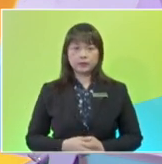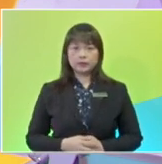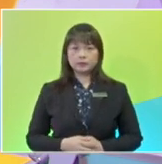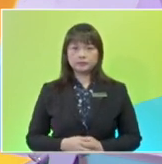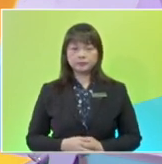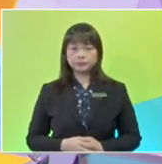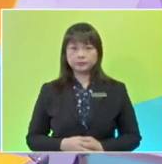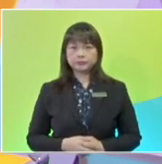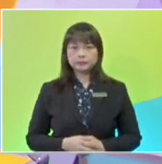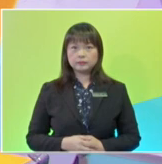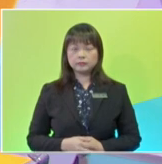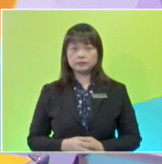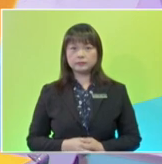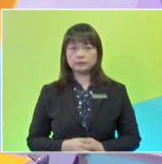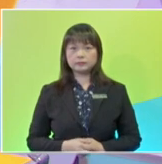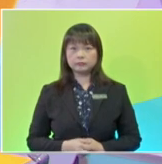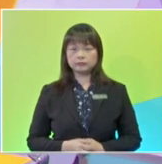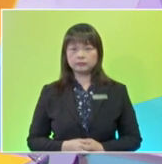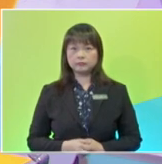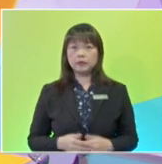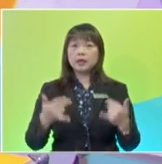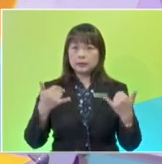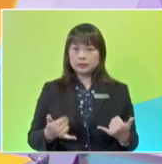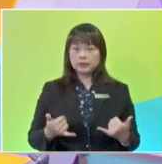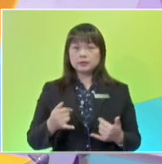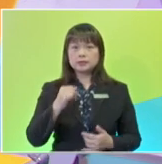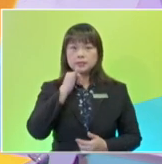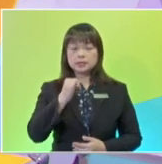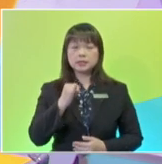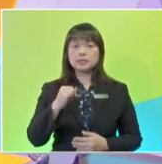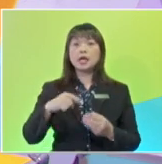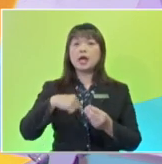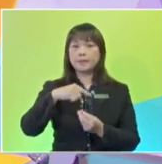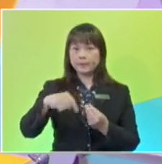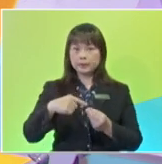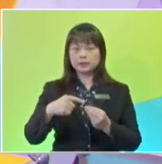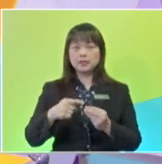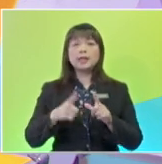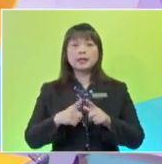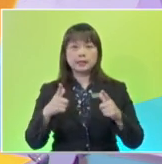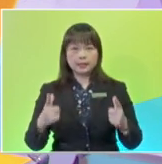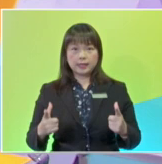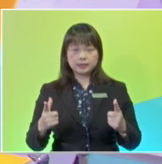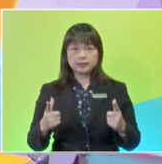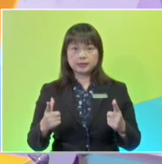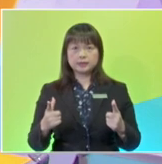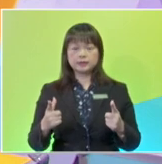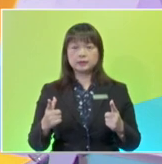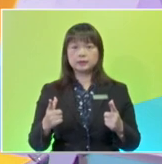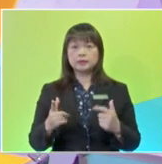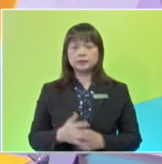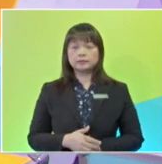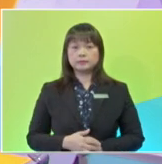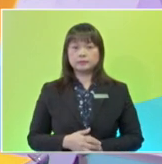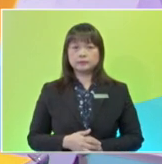about large, what do you call? Cube. We're using larger cubes, mm-hmm. sugar, and the